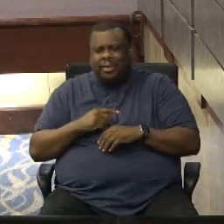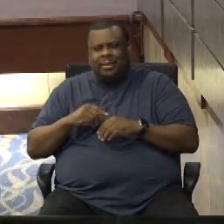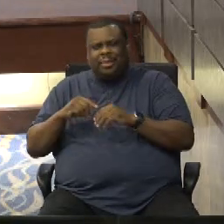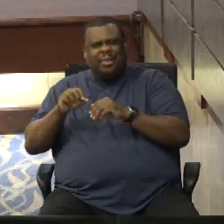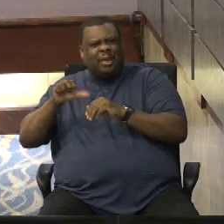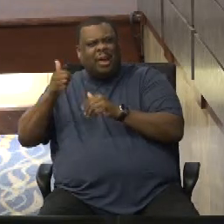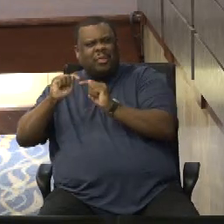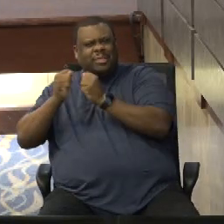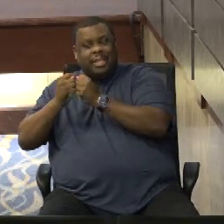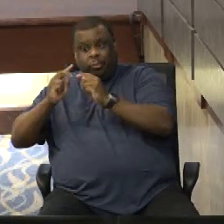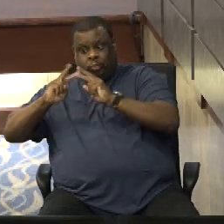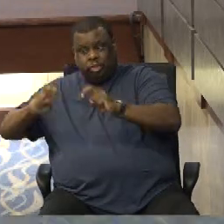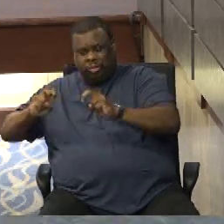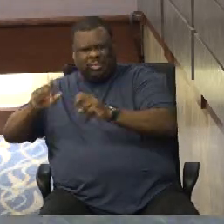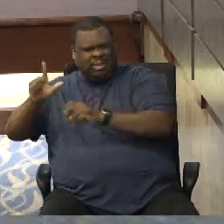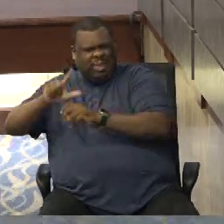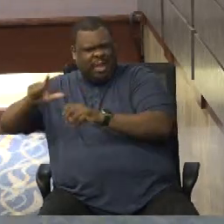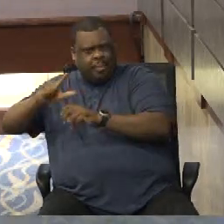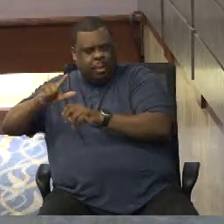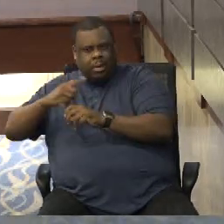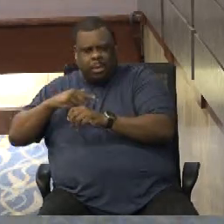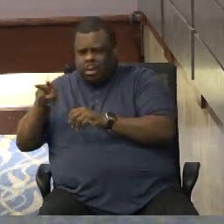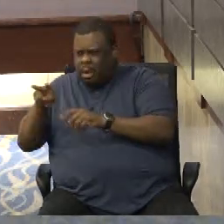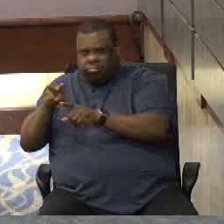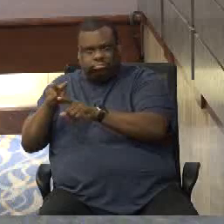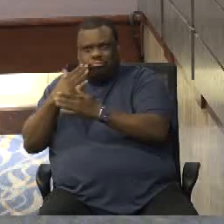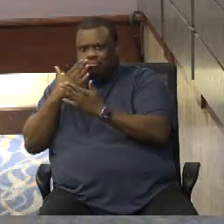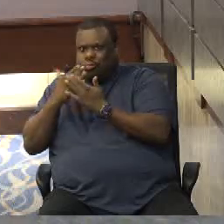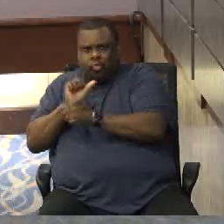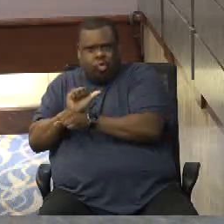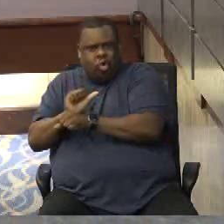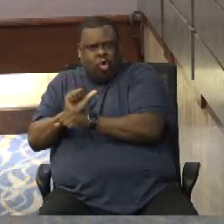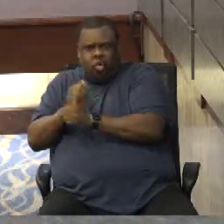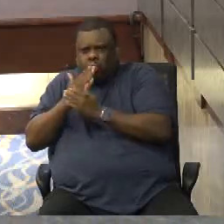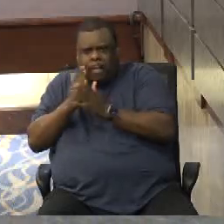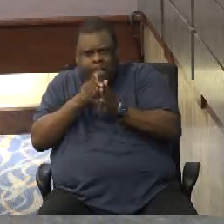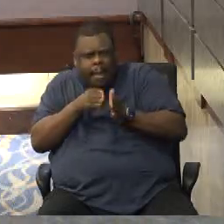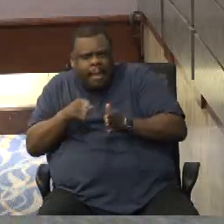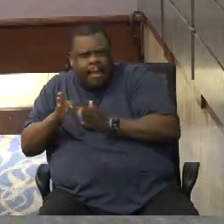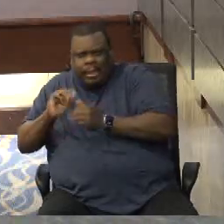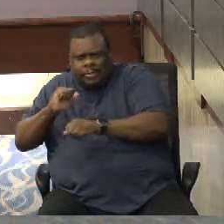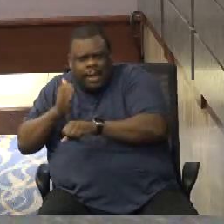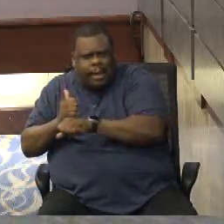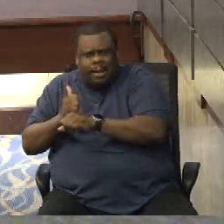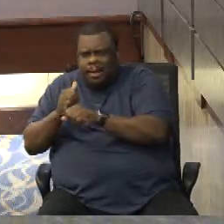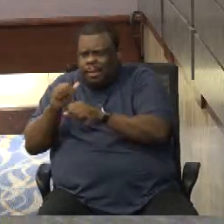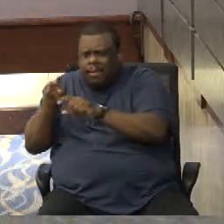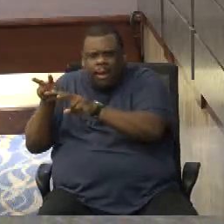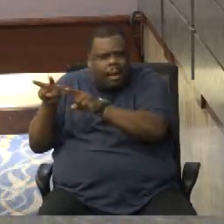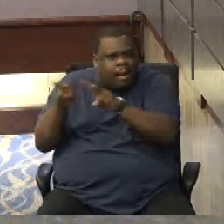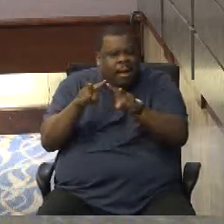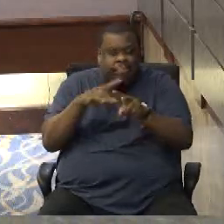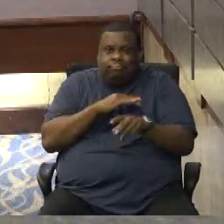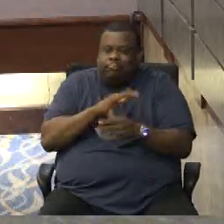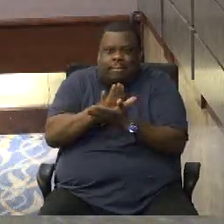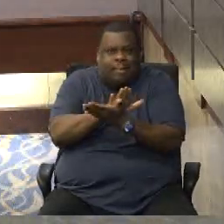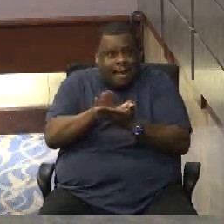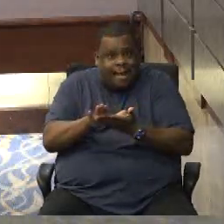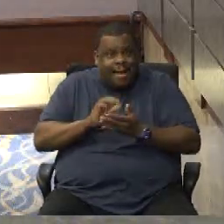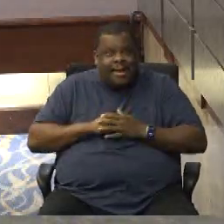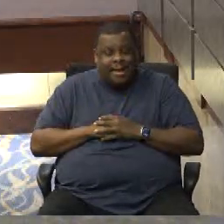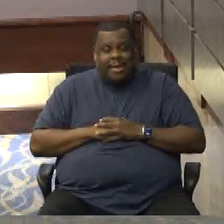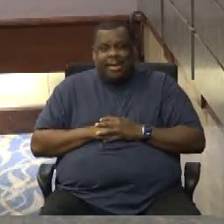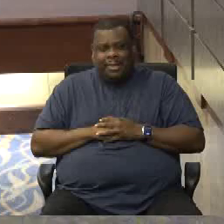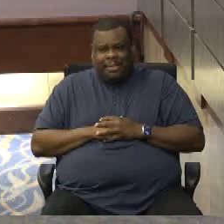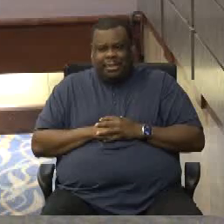library staff continue to do an amazing job. You knocked this one out of the park, per usual. I'll say